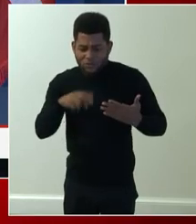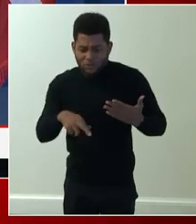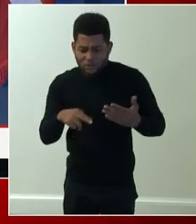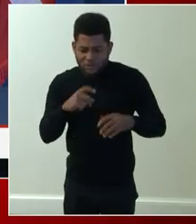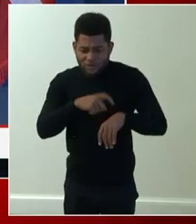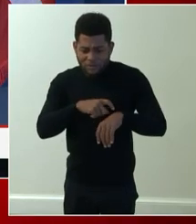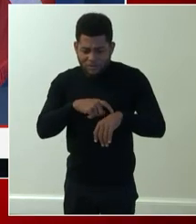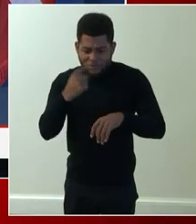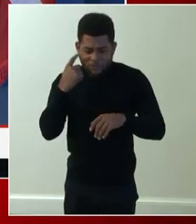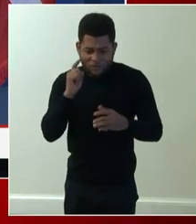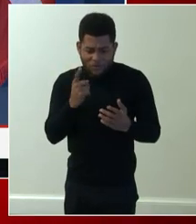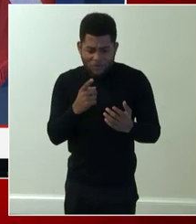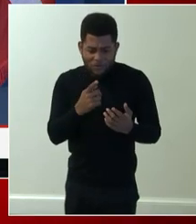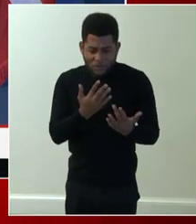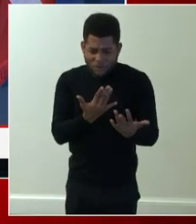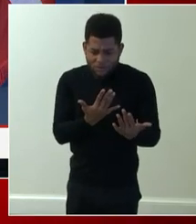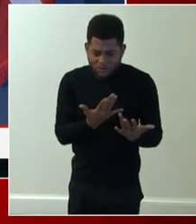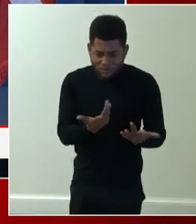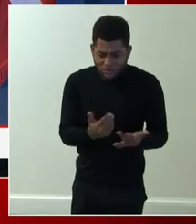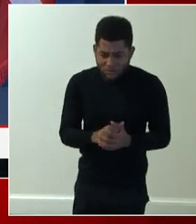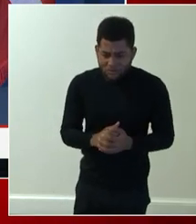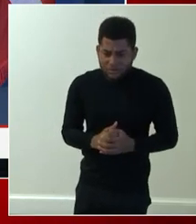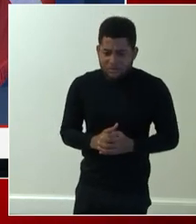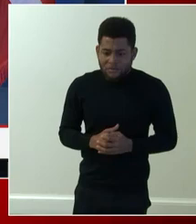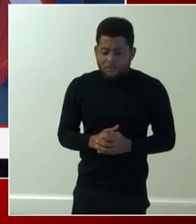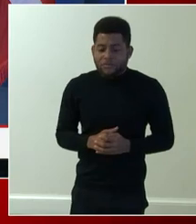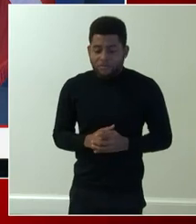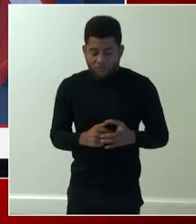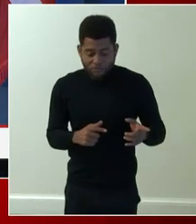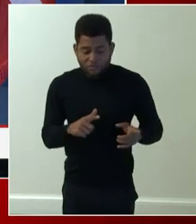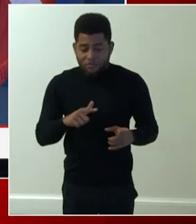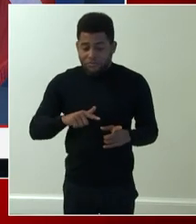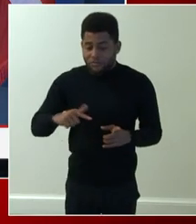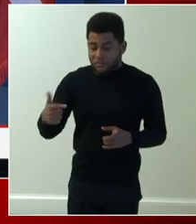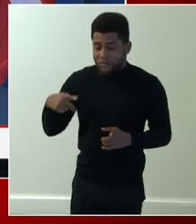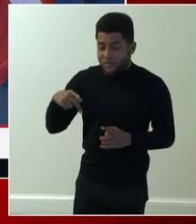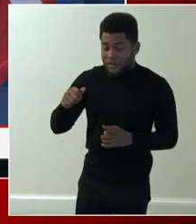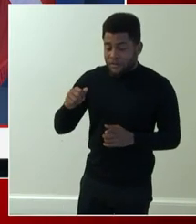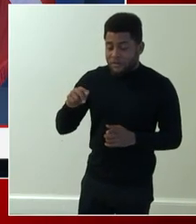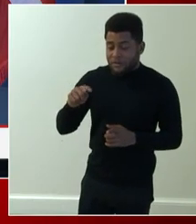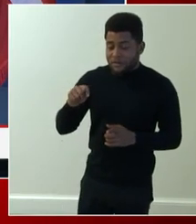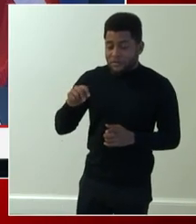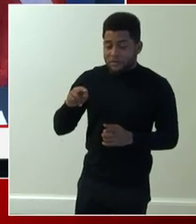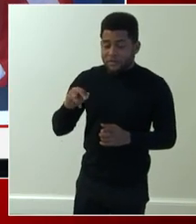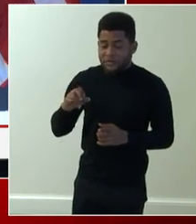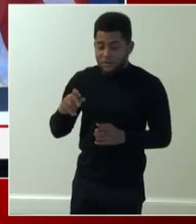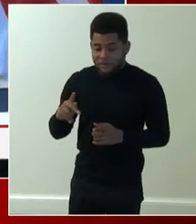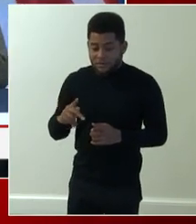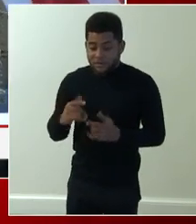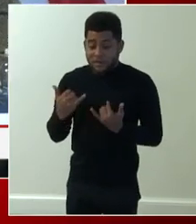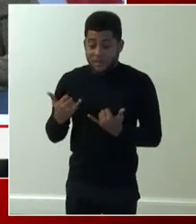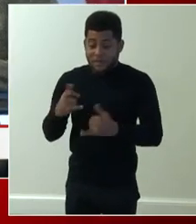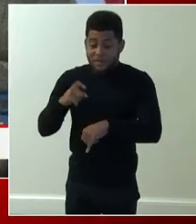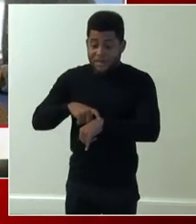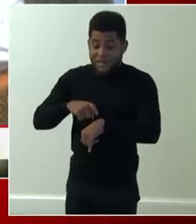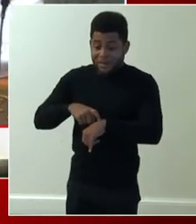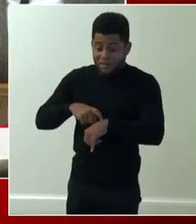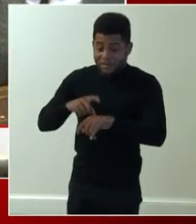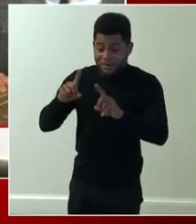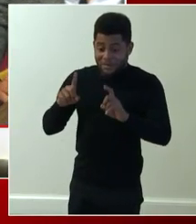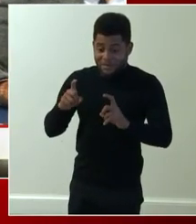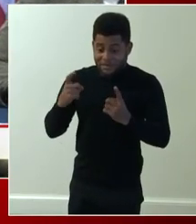Patrick, do you have that? I do. So the current test turnaround time is 1.5 days, or right around 1.5